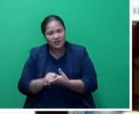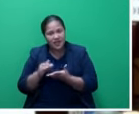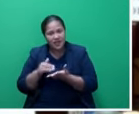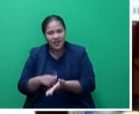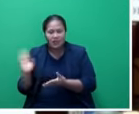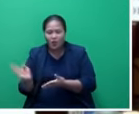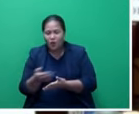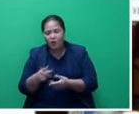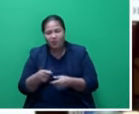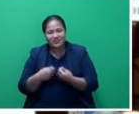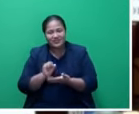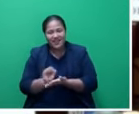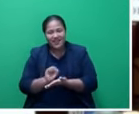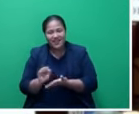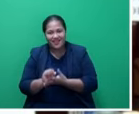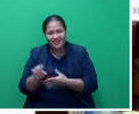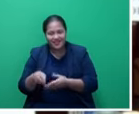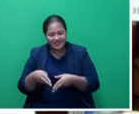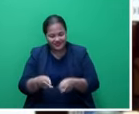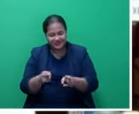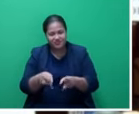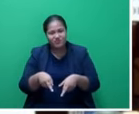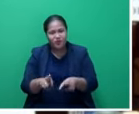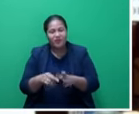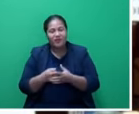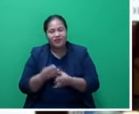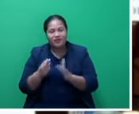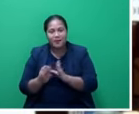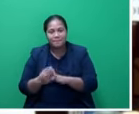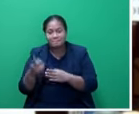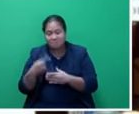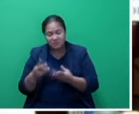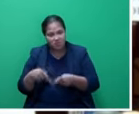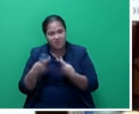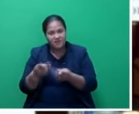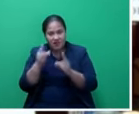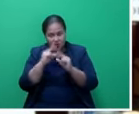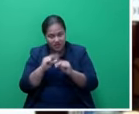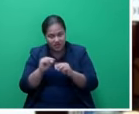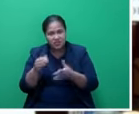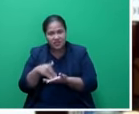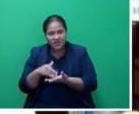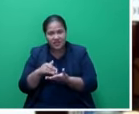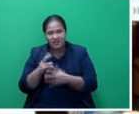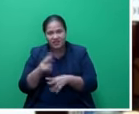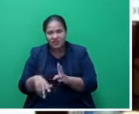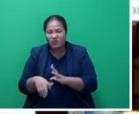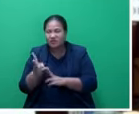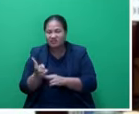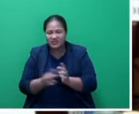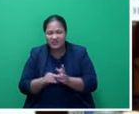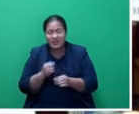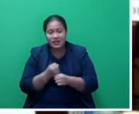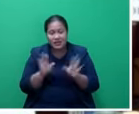along the main road in town. The market will provide an accommodation center for rural women vendors from Gao,